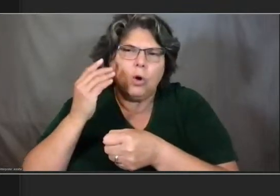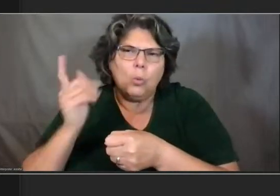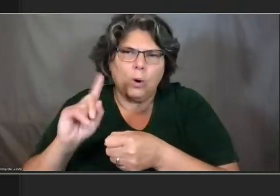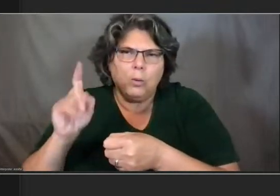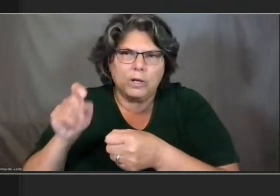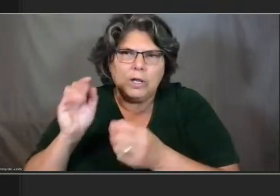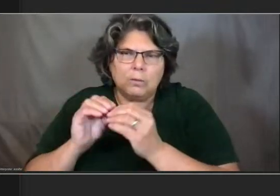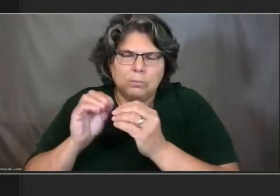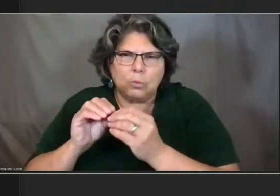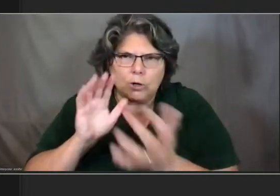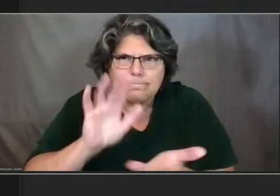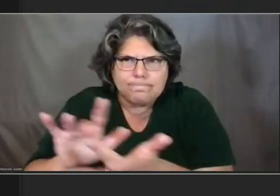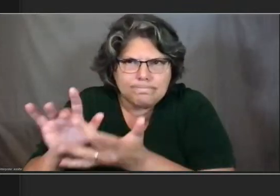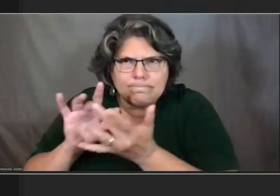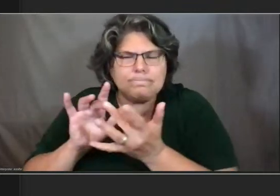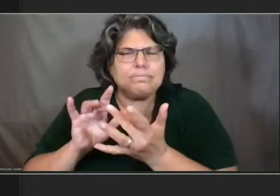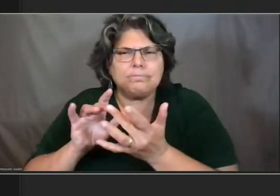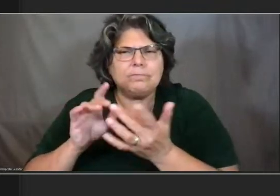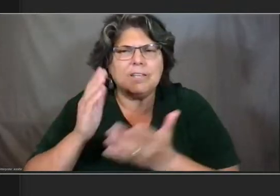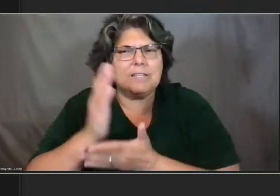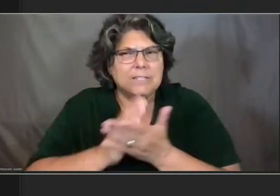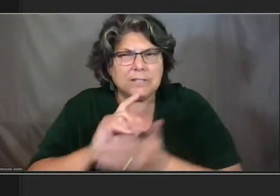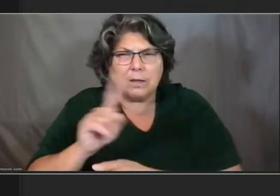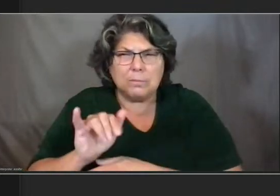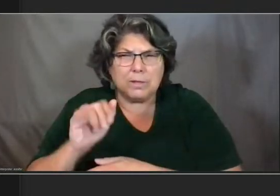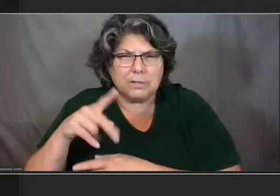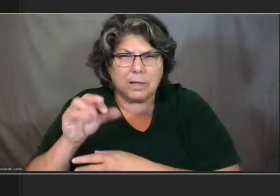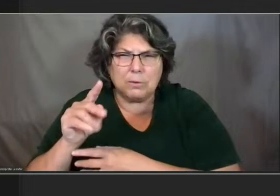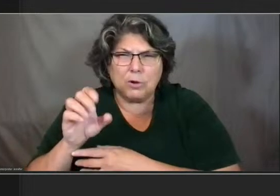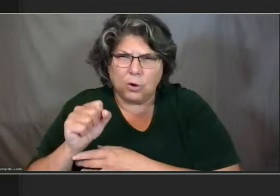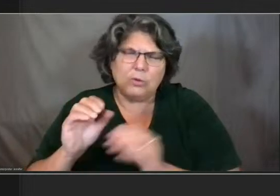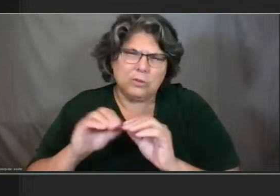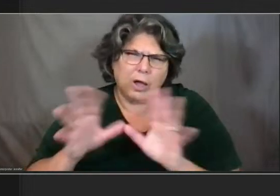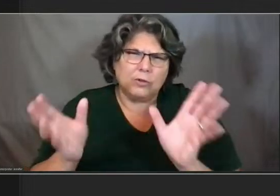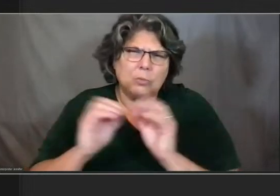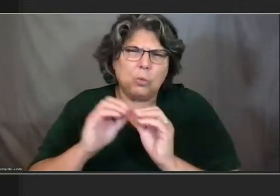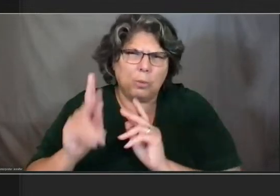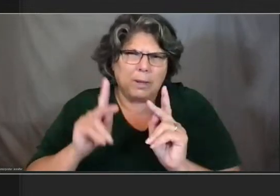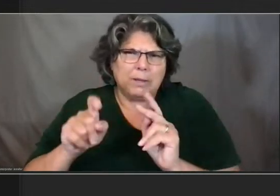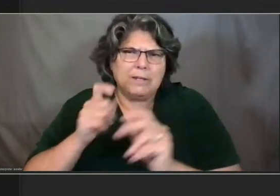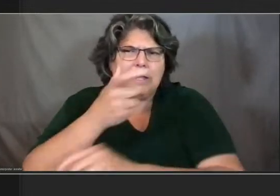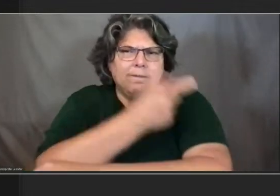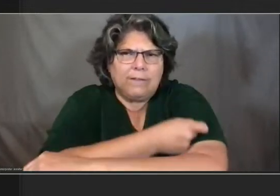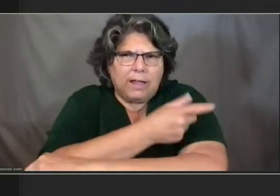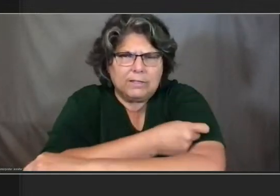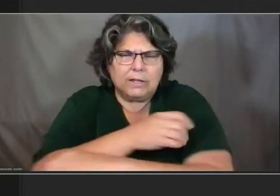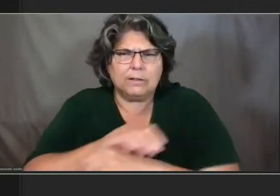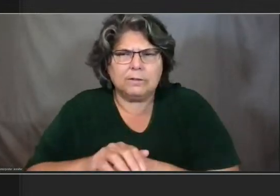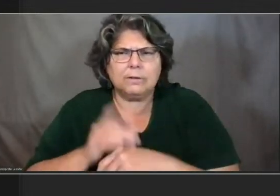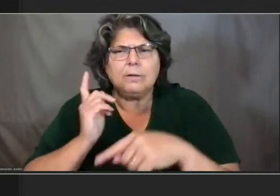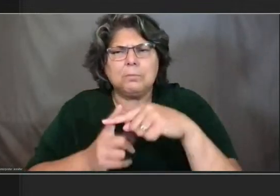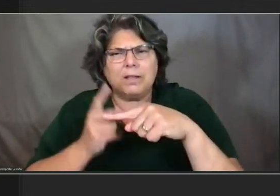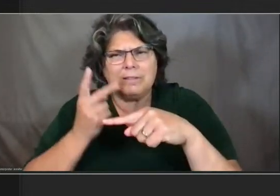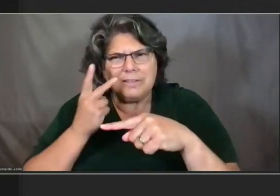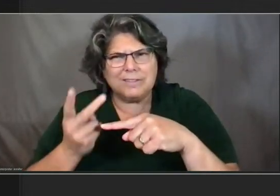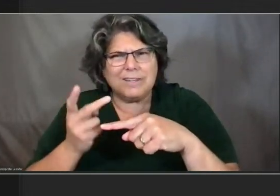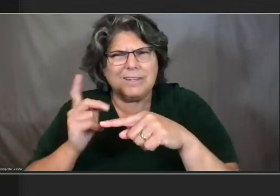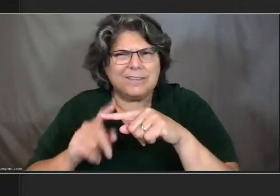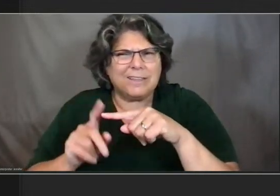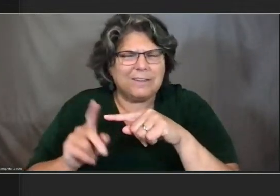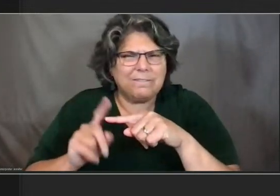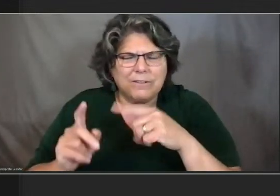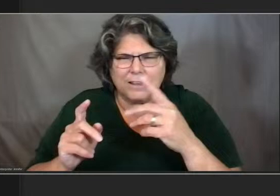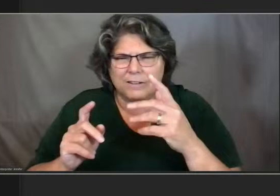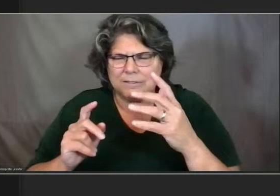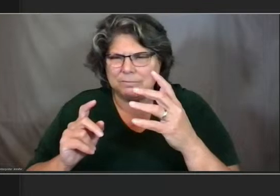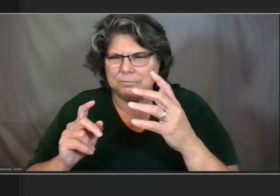different zip codes that have more need. And then it also looks at the different quartiles and the representation